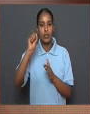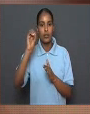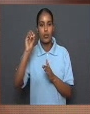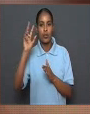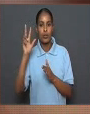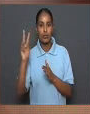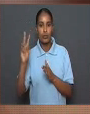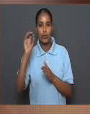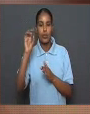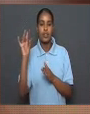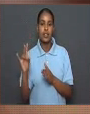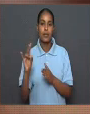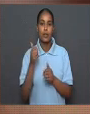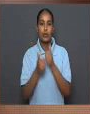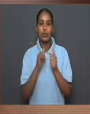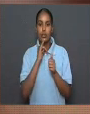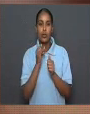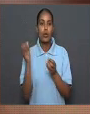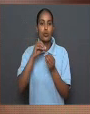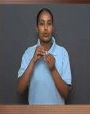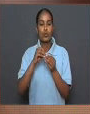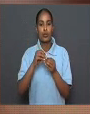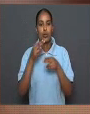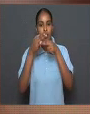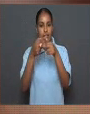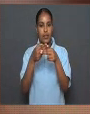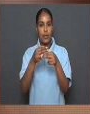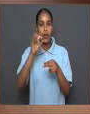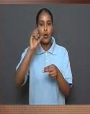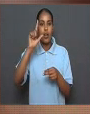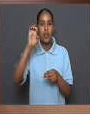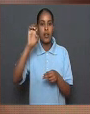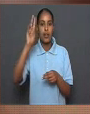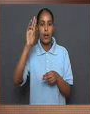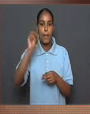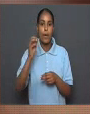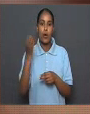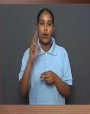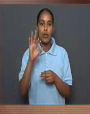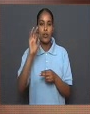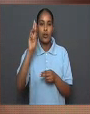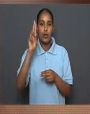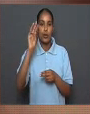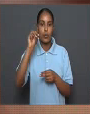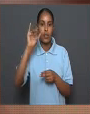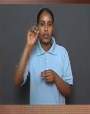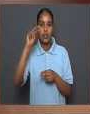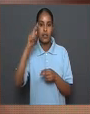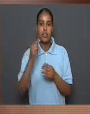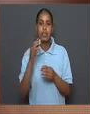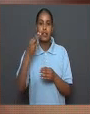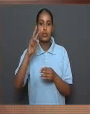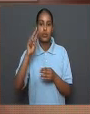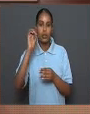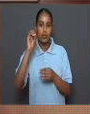pyrosulfuric acid, which is also known as oleum or fuming sulfuric